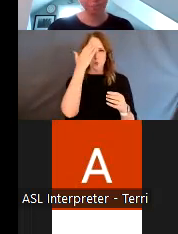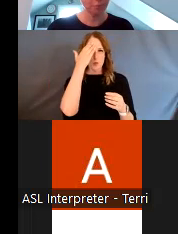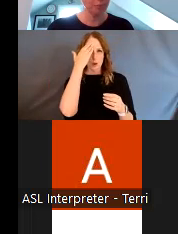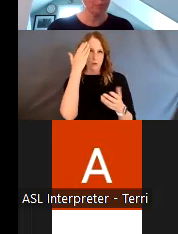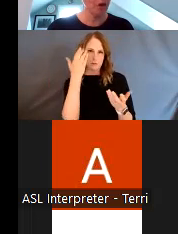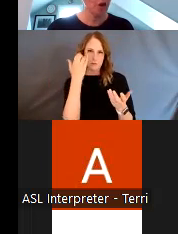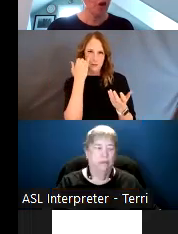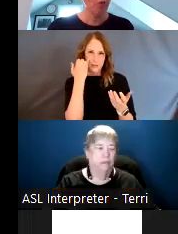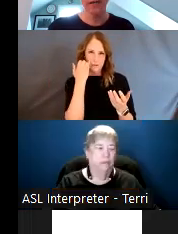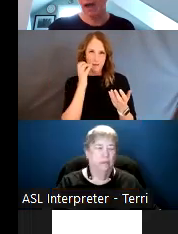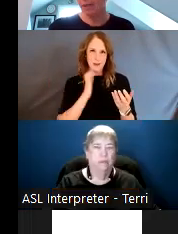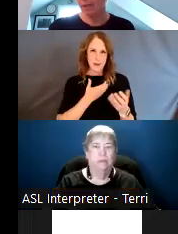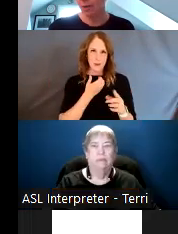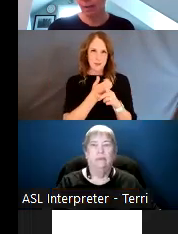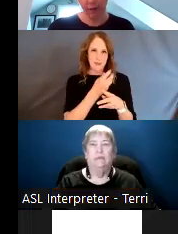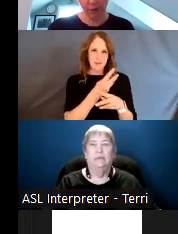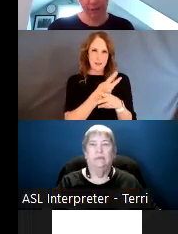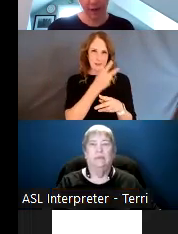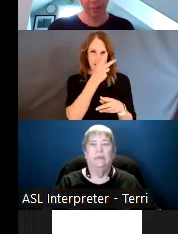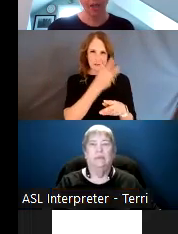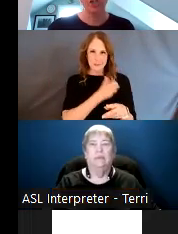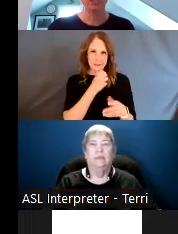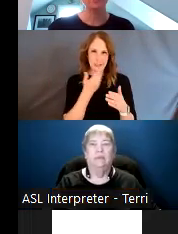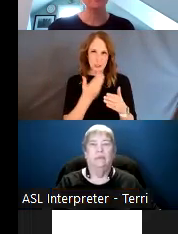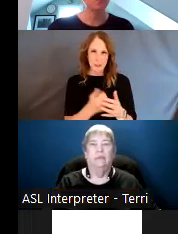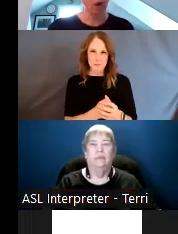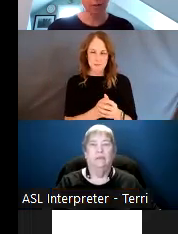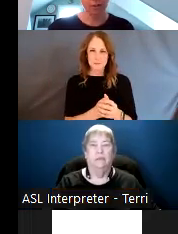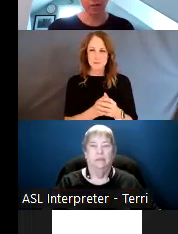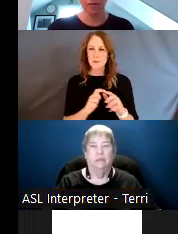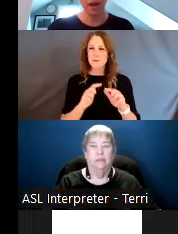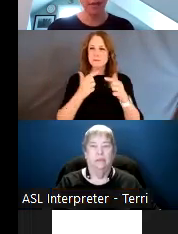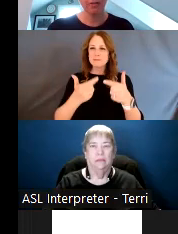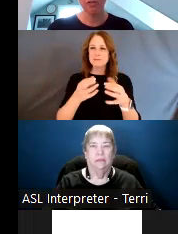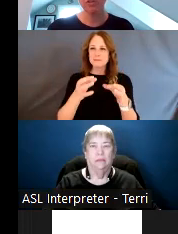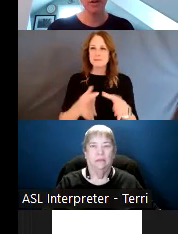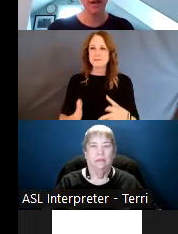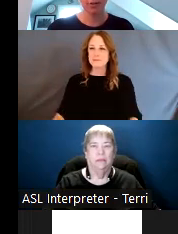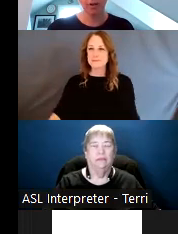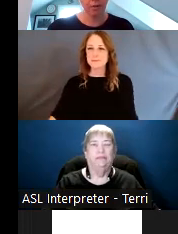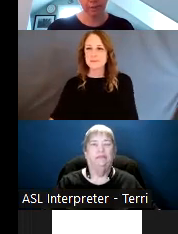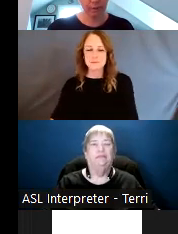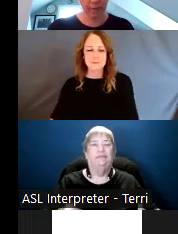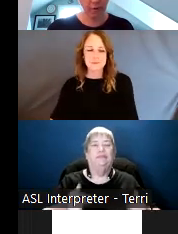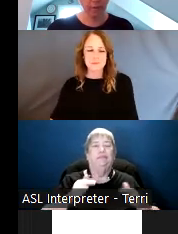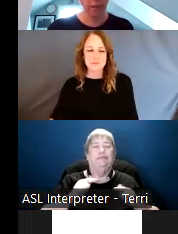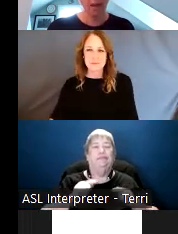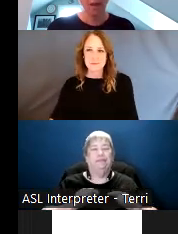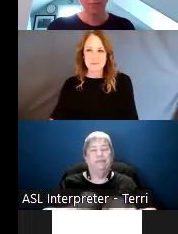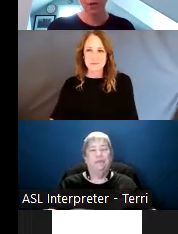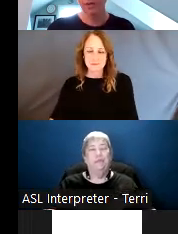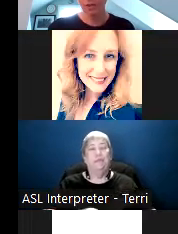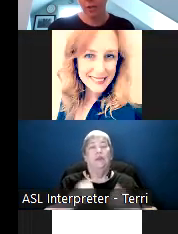self-care. We're going to have a little confession time. So if you want to, again, share at your own comfort